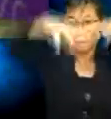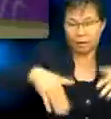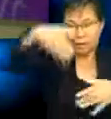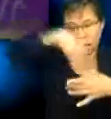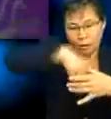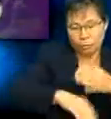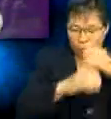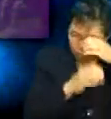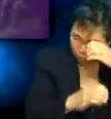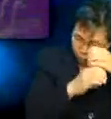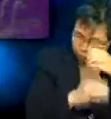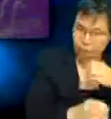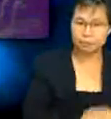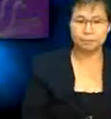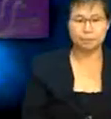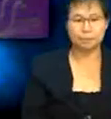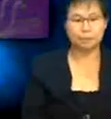microscope.